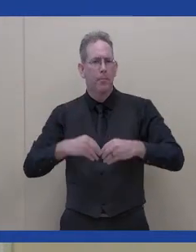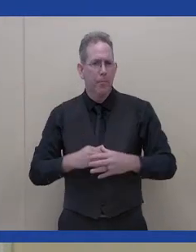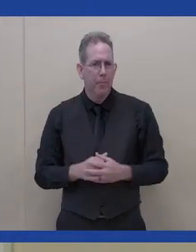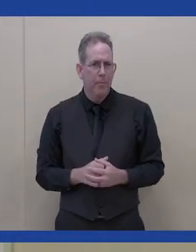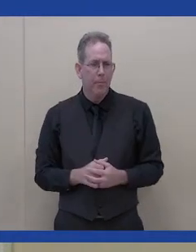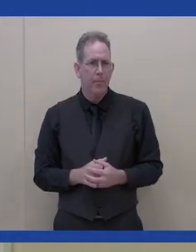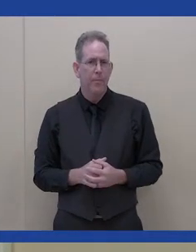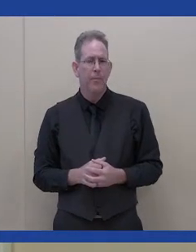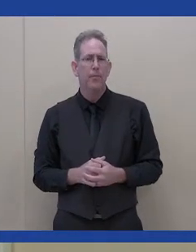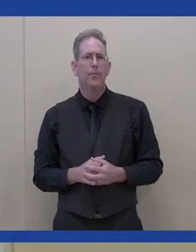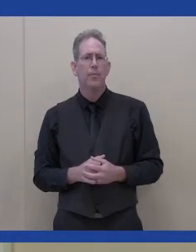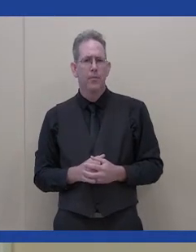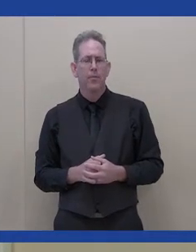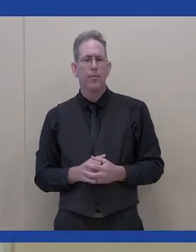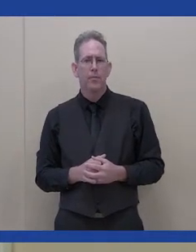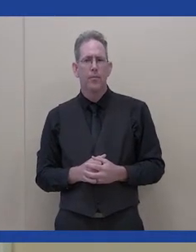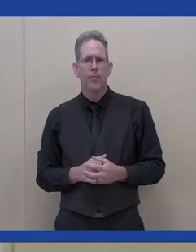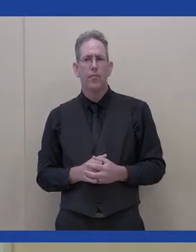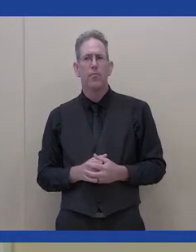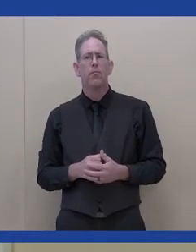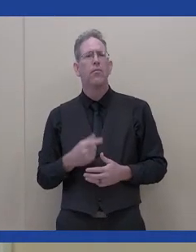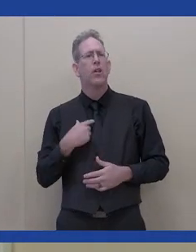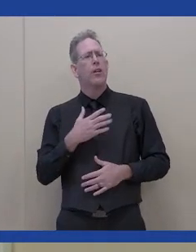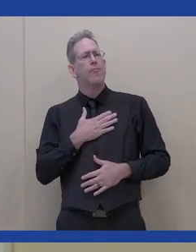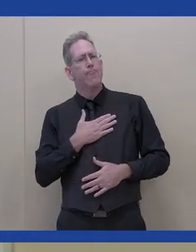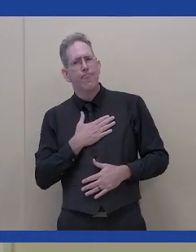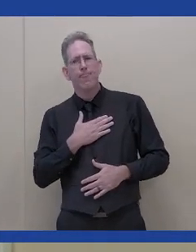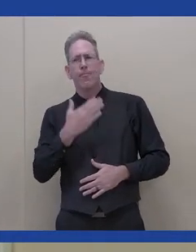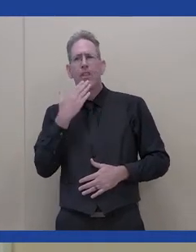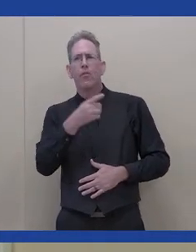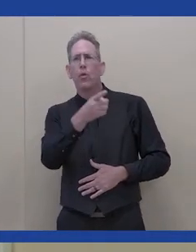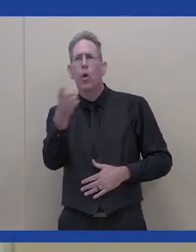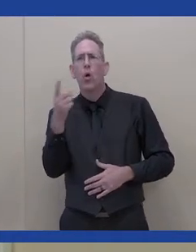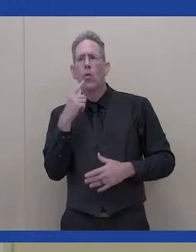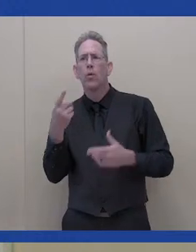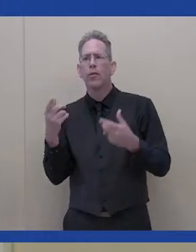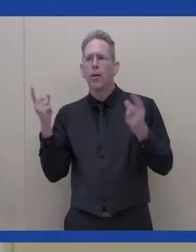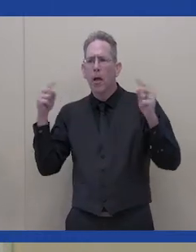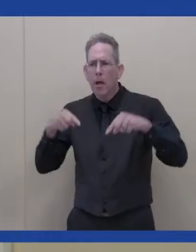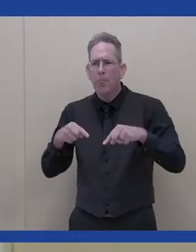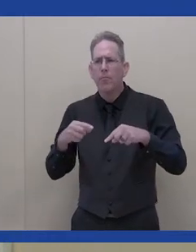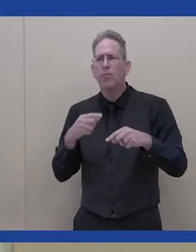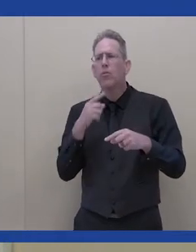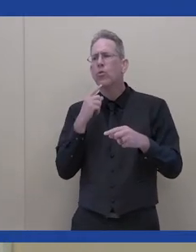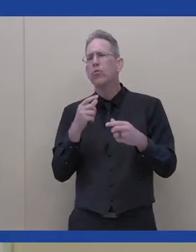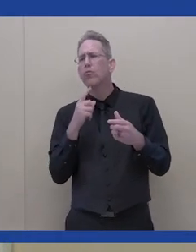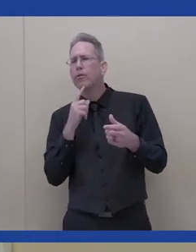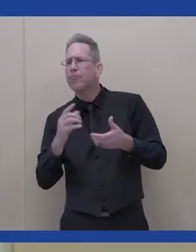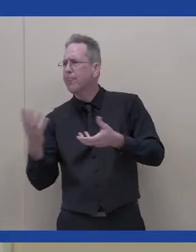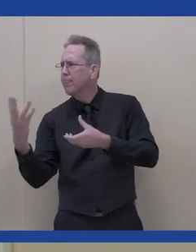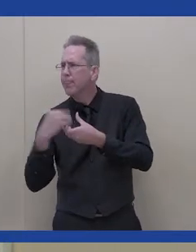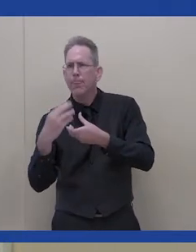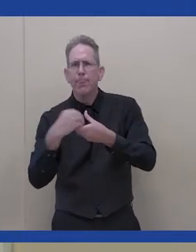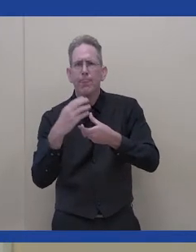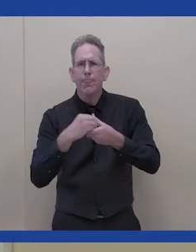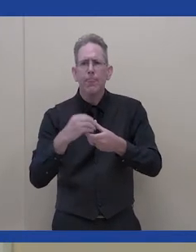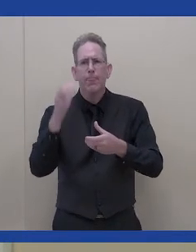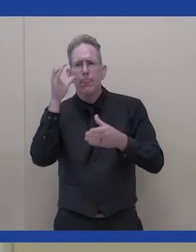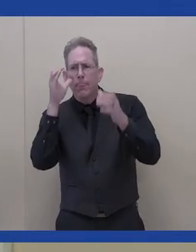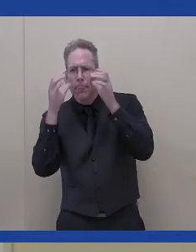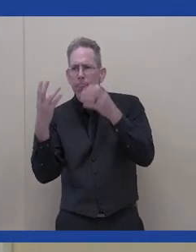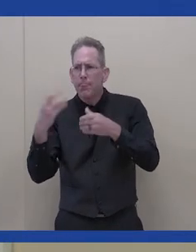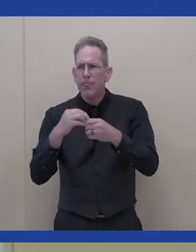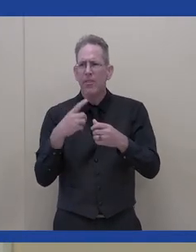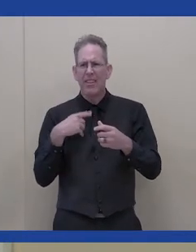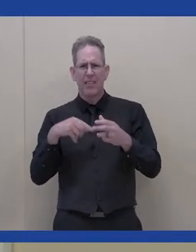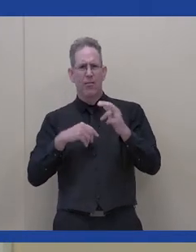truly grateful for every Burlingtonian, that's all of you in this room, who leaned in and engaged on issues during this election. Whether you